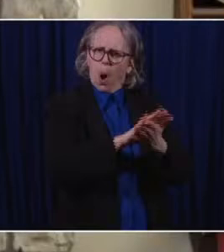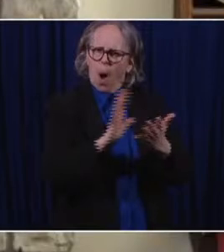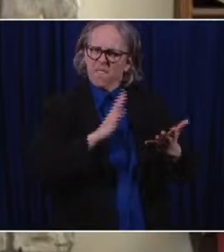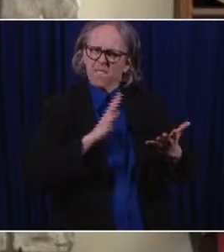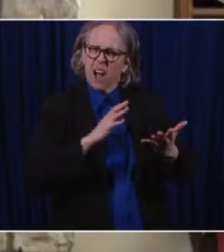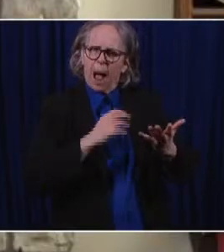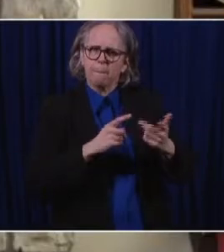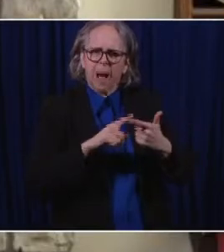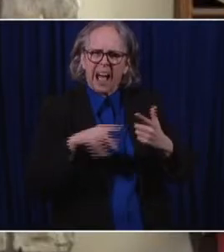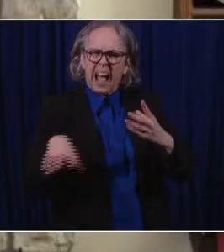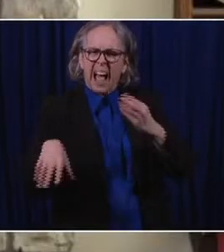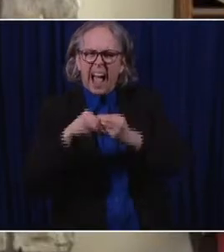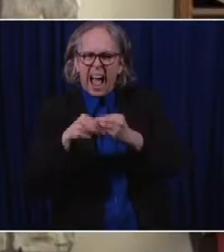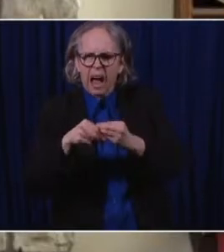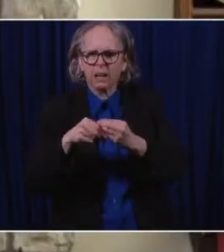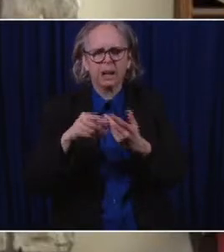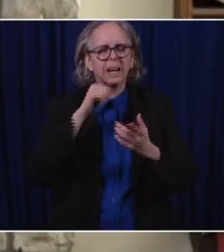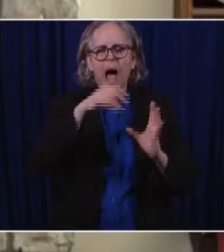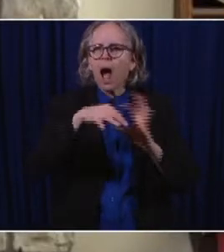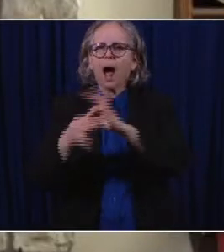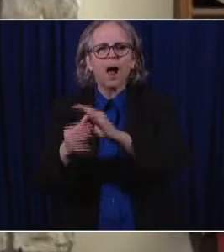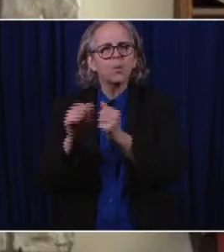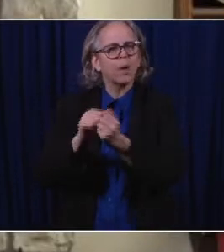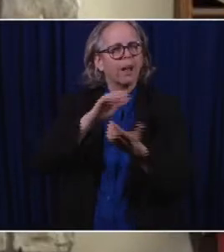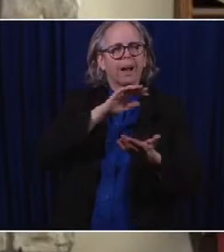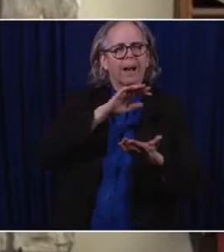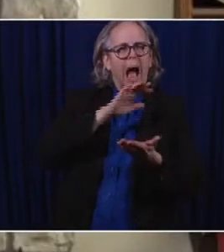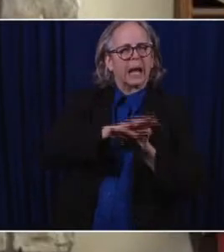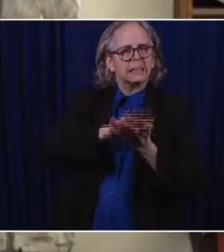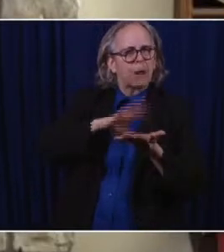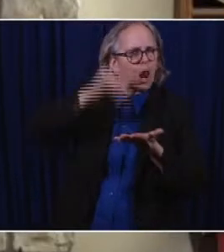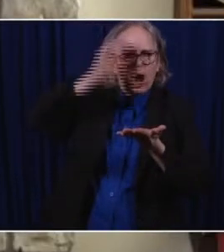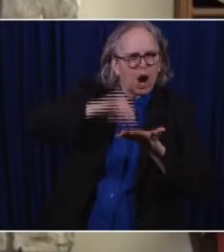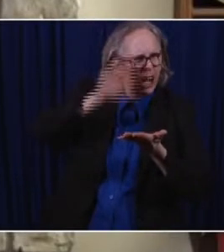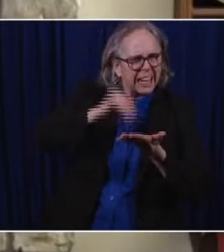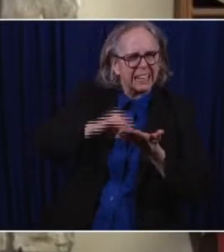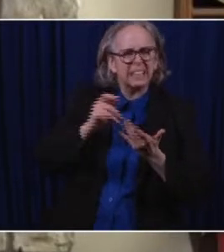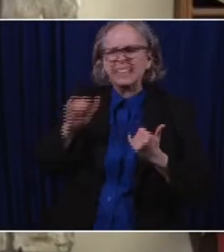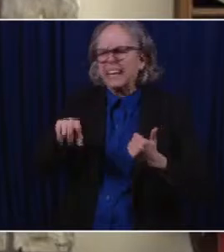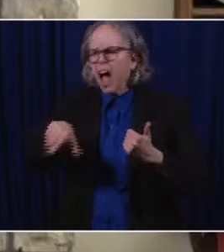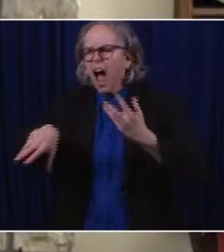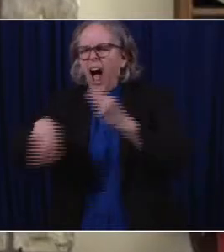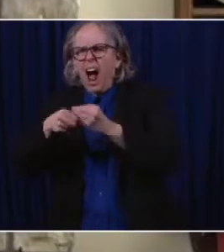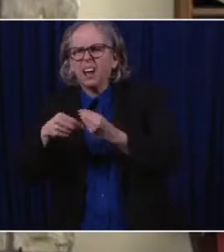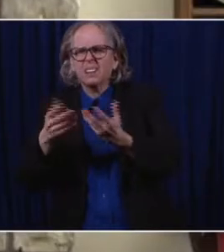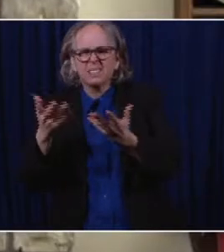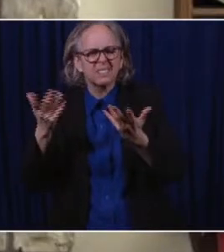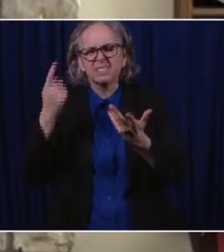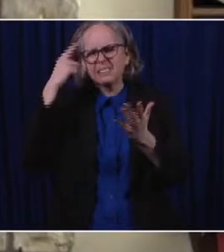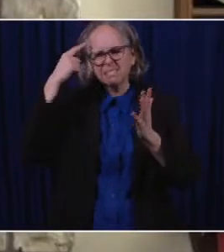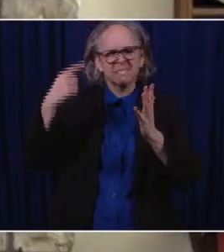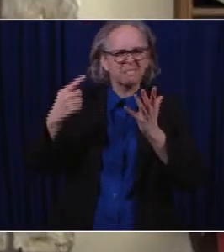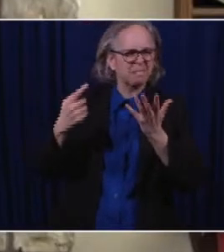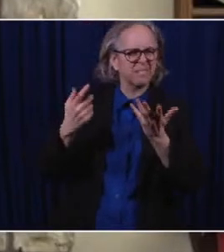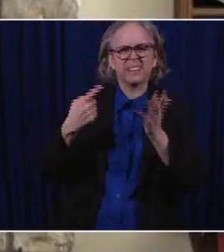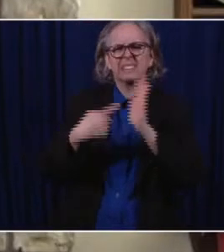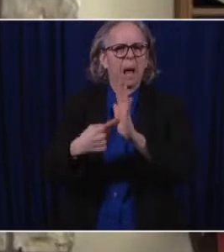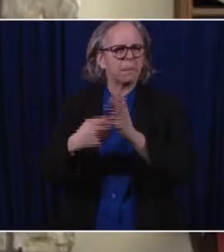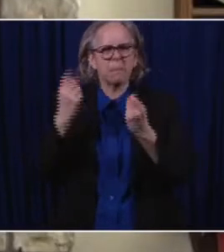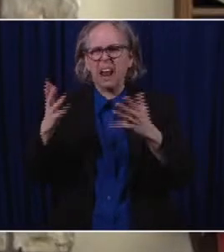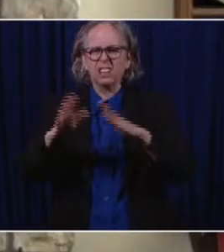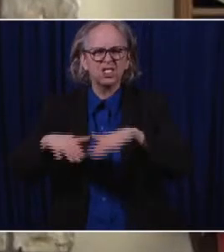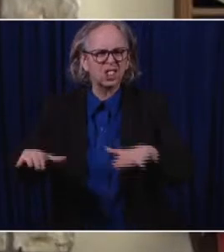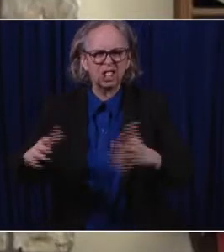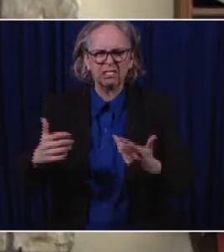many Ohio children are living in situations, certainly at no fault of their own, that impact their success in the